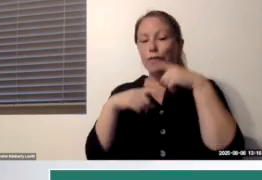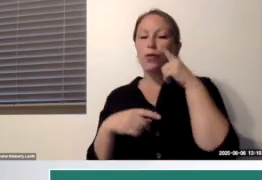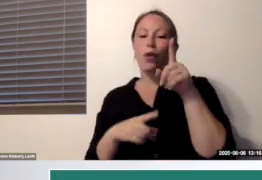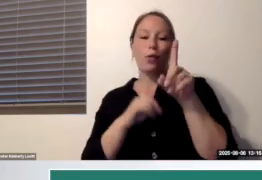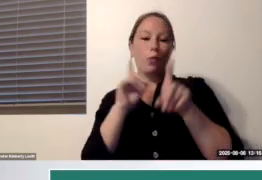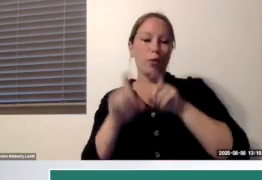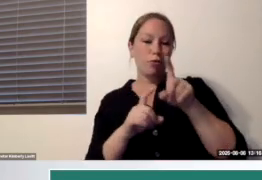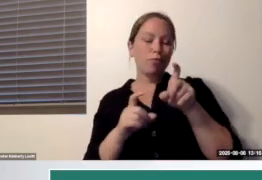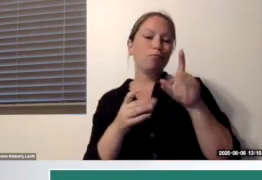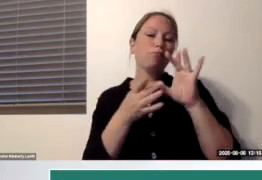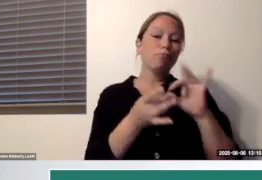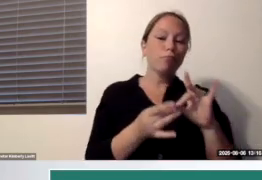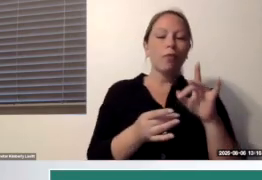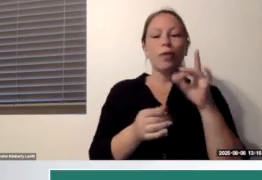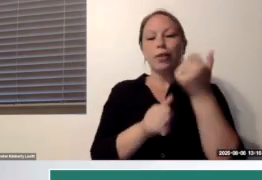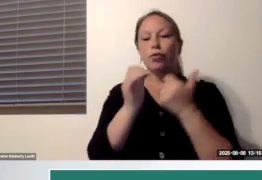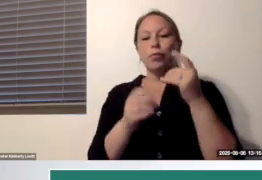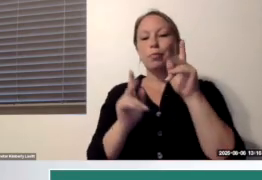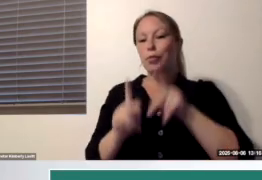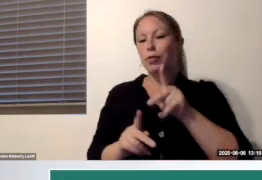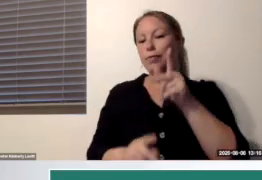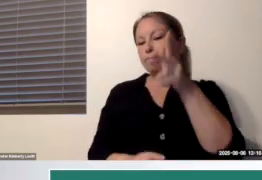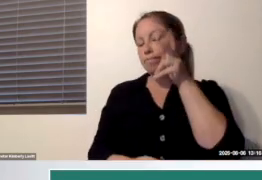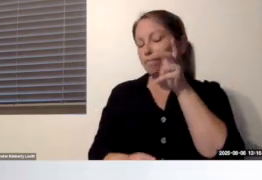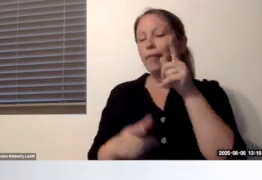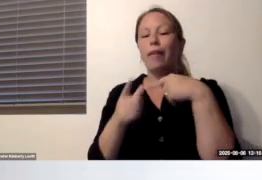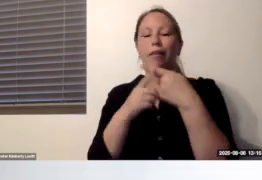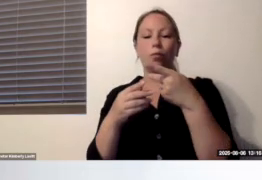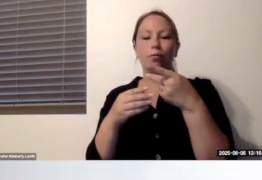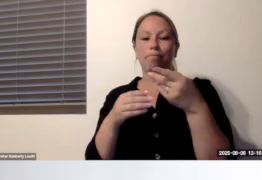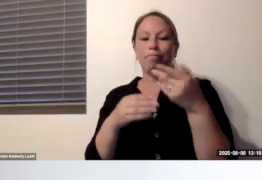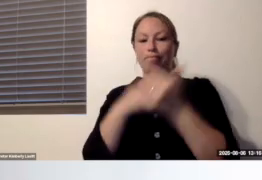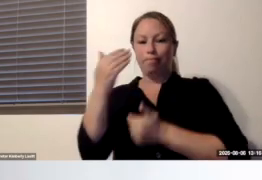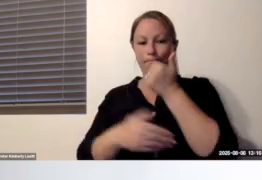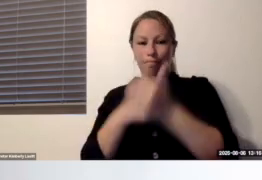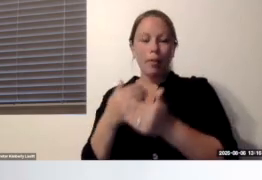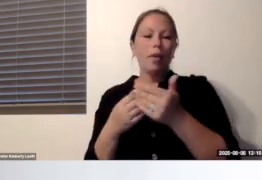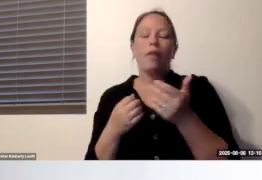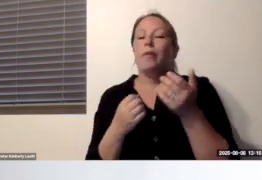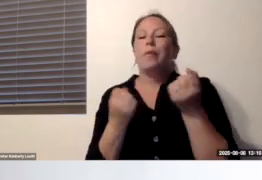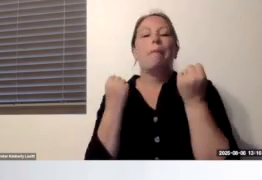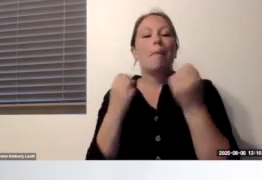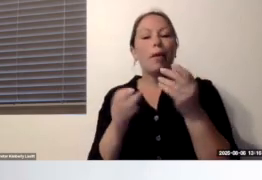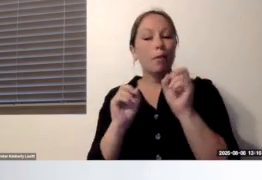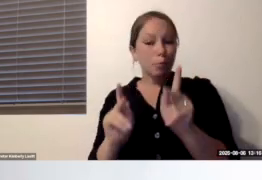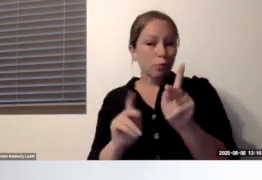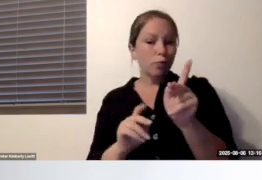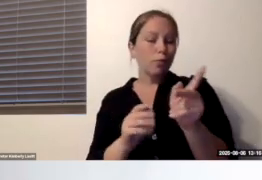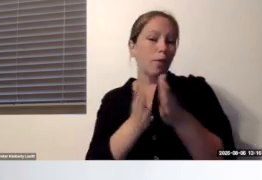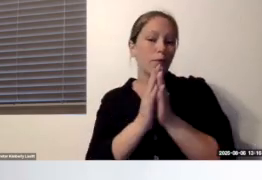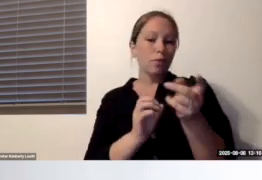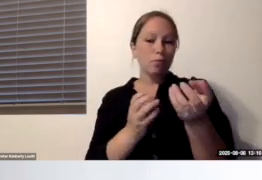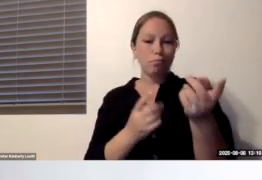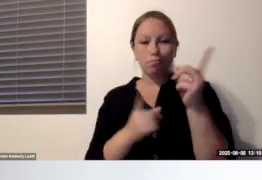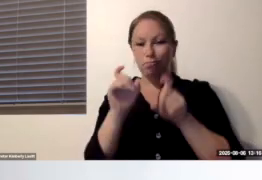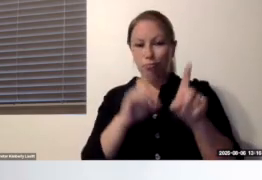what you've heard so far. Before we move into the next portion of the presentation, there will be plenty of other opportunities to ask questions later in the presentation as well.